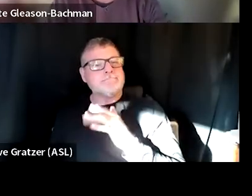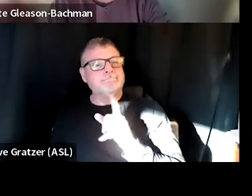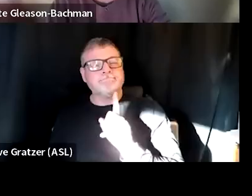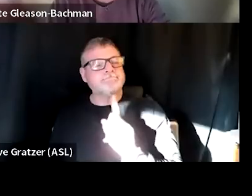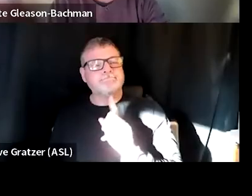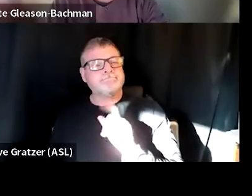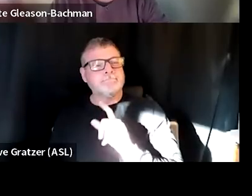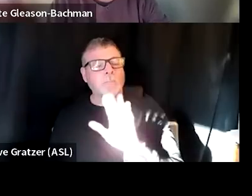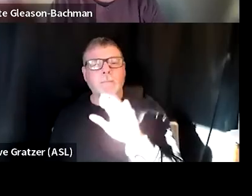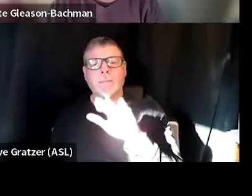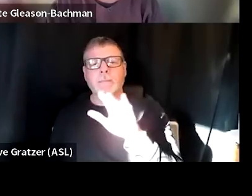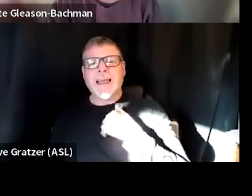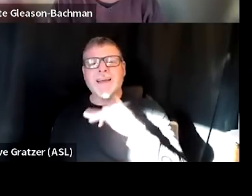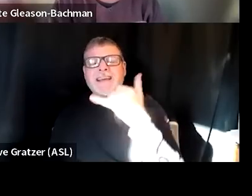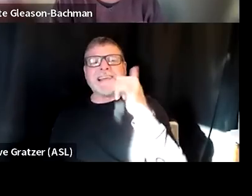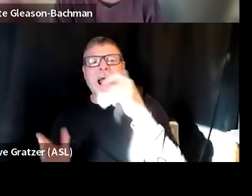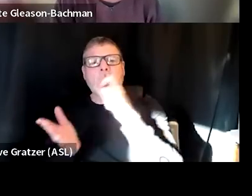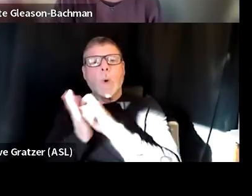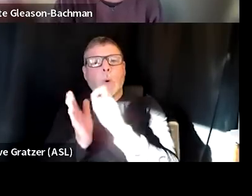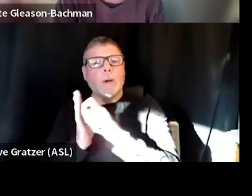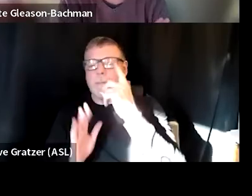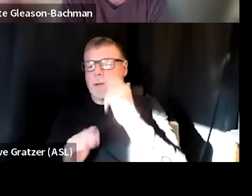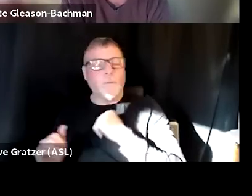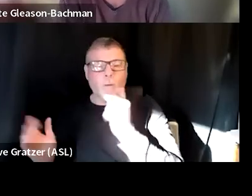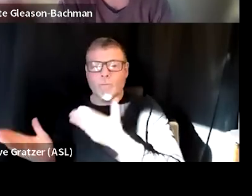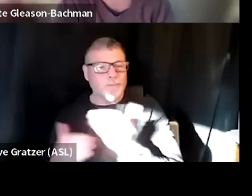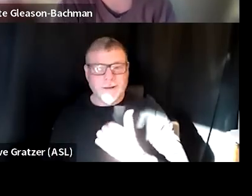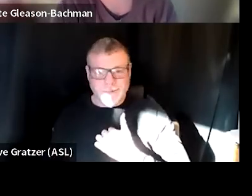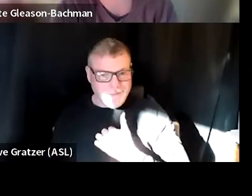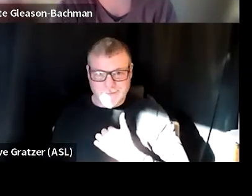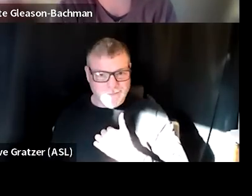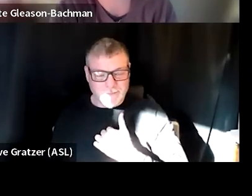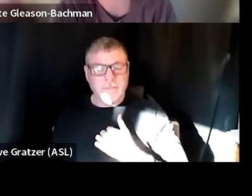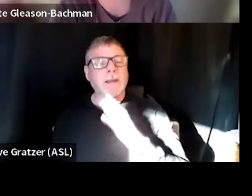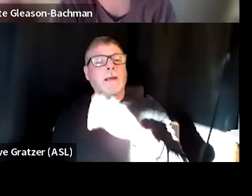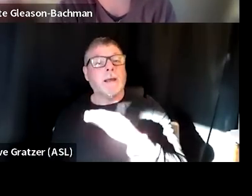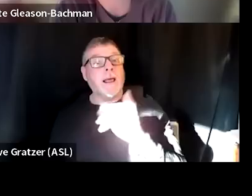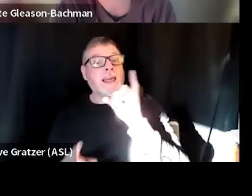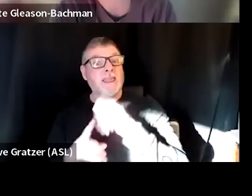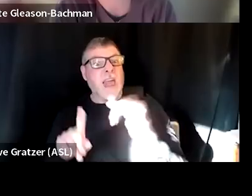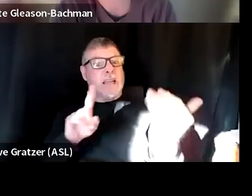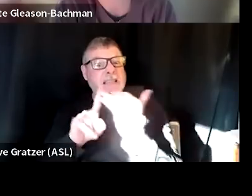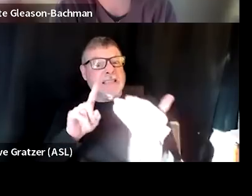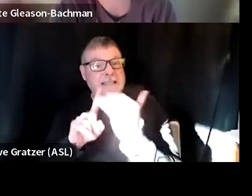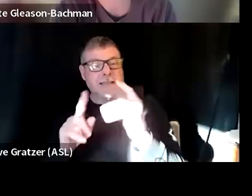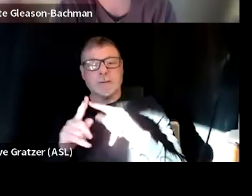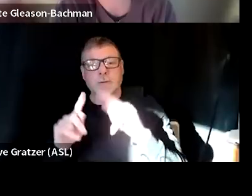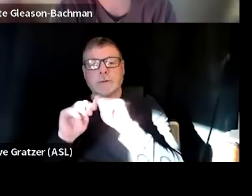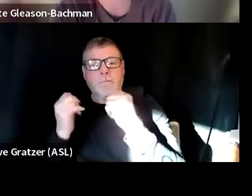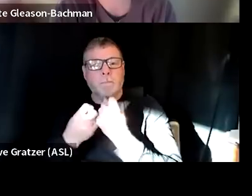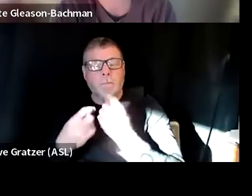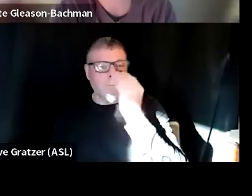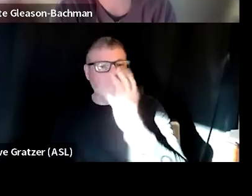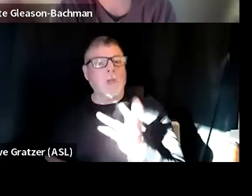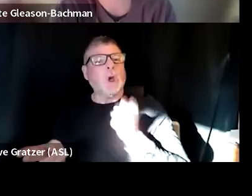say something like, "Hey, does anybody have a yellow highlighter?" Because we don't carry highlighters. That's a code for the team to know, hey, let's just